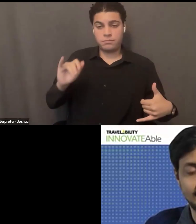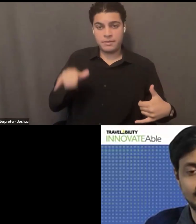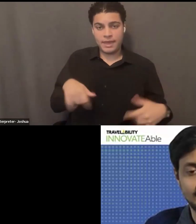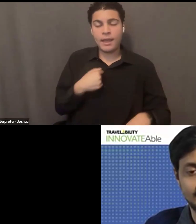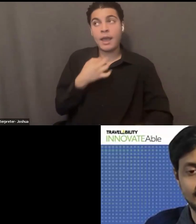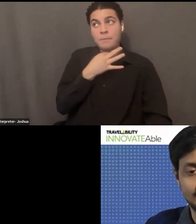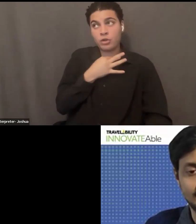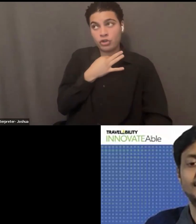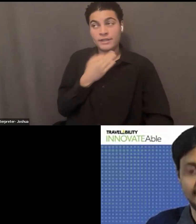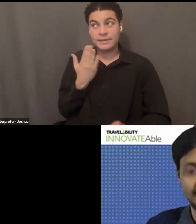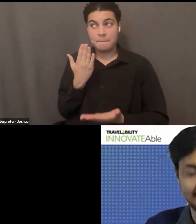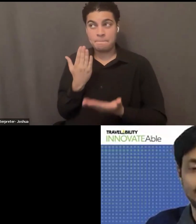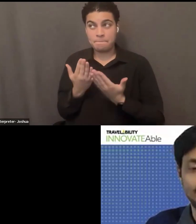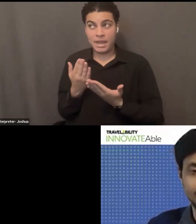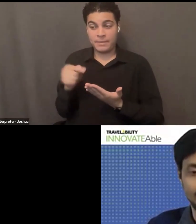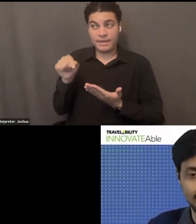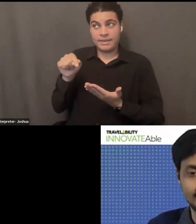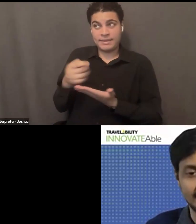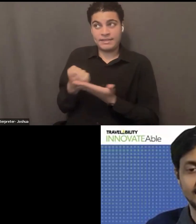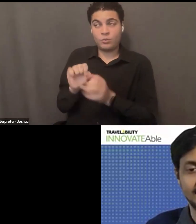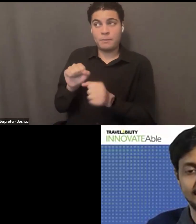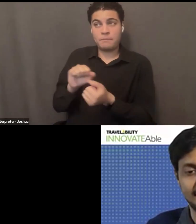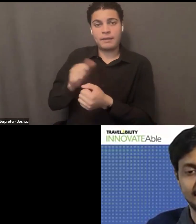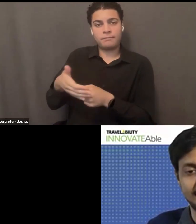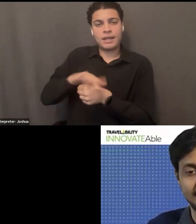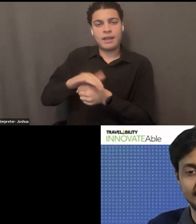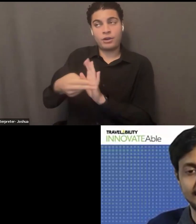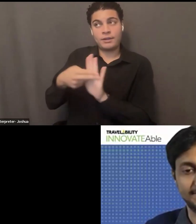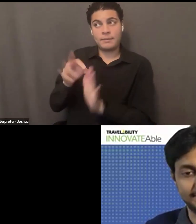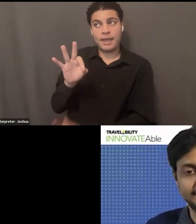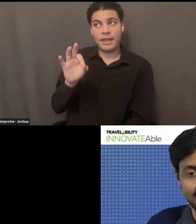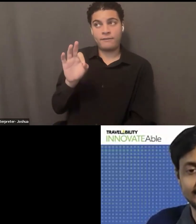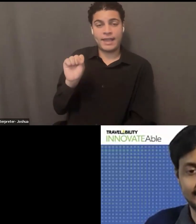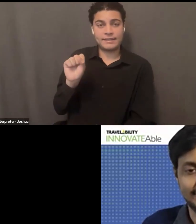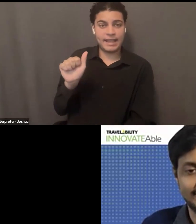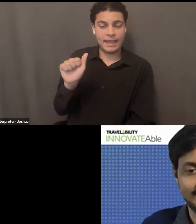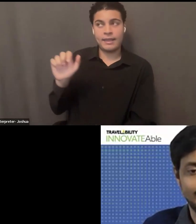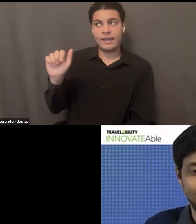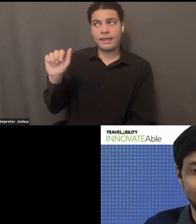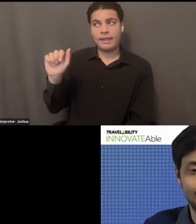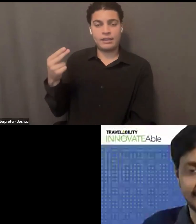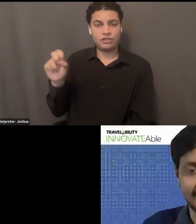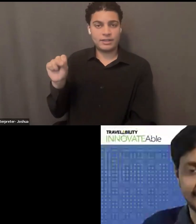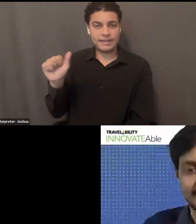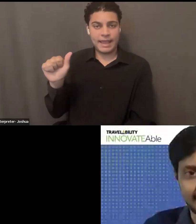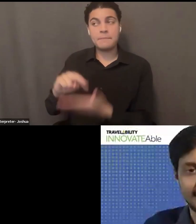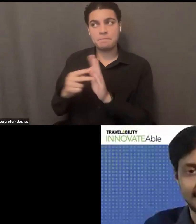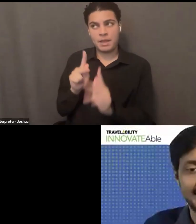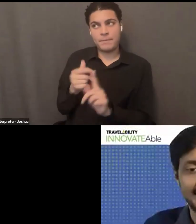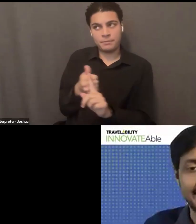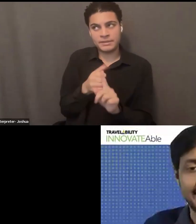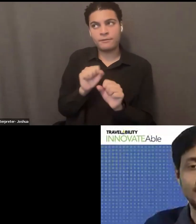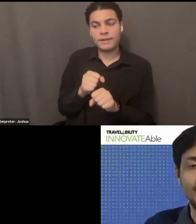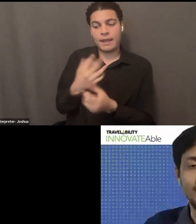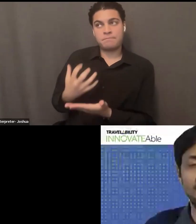by FSAs or HSAs so that more people could actually use these as a health promoting device?